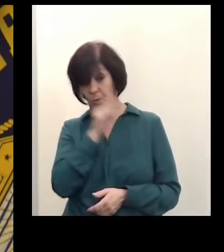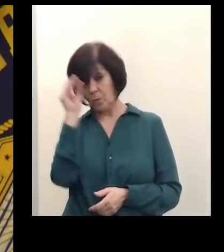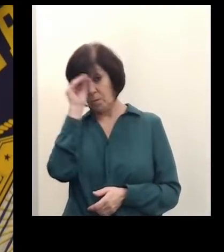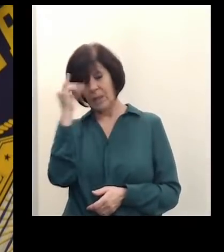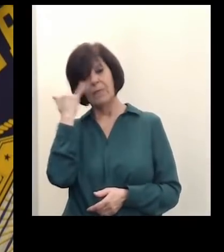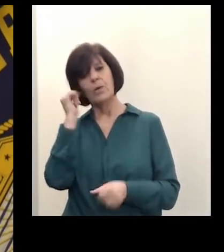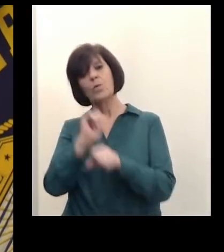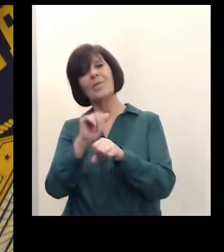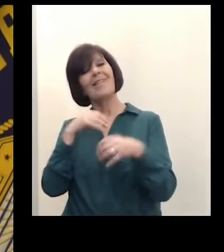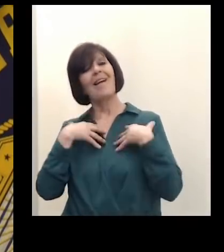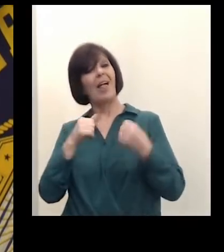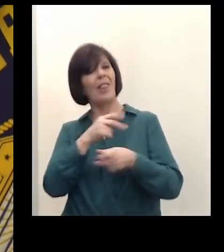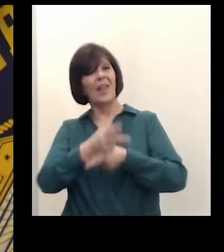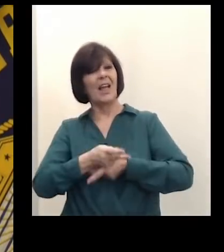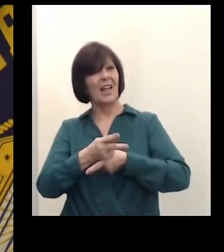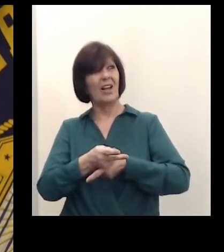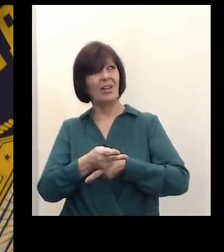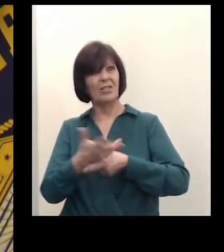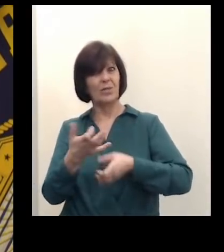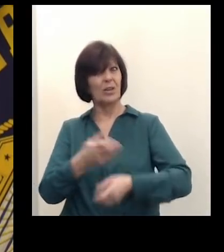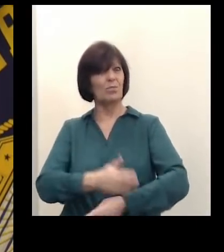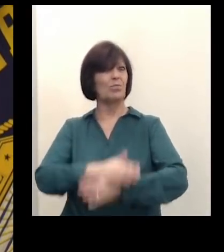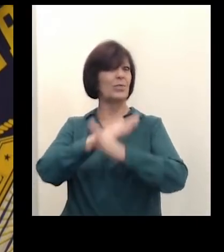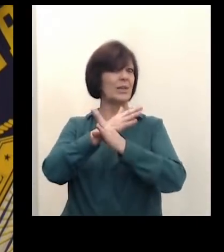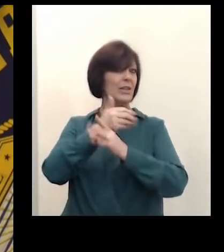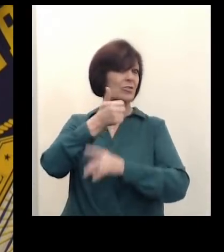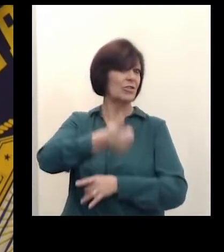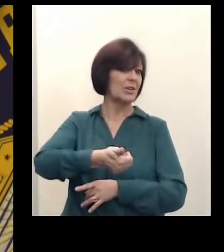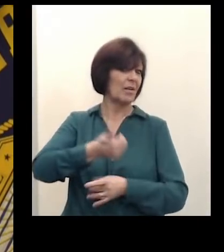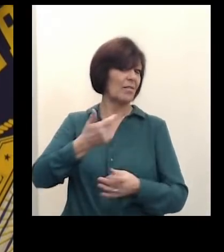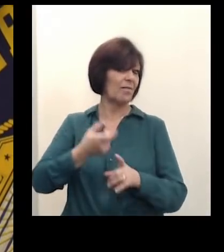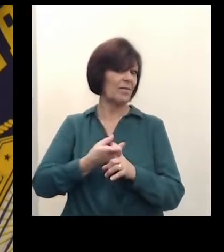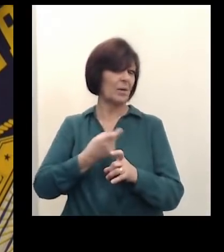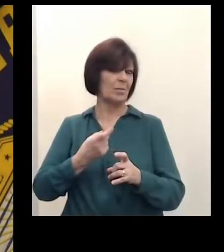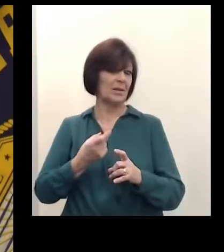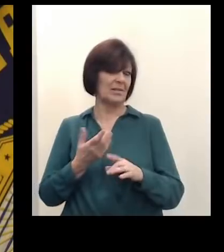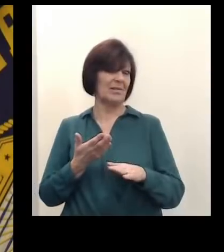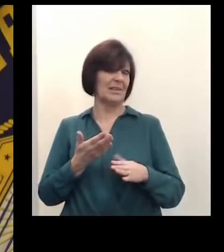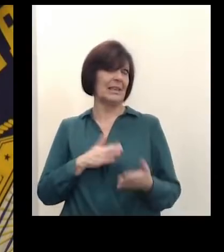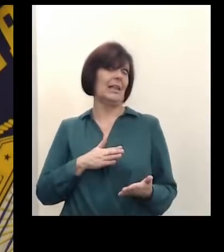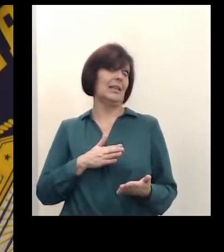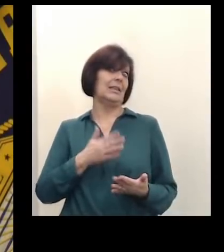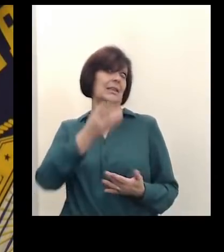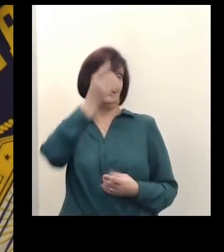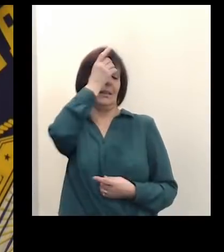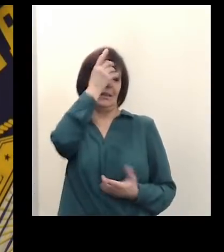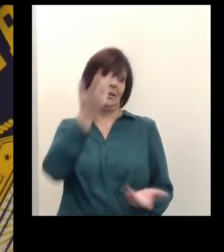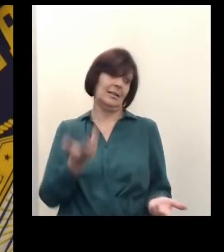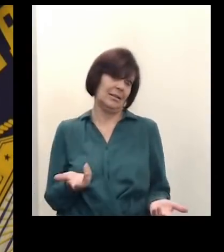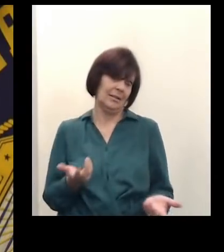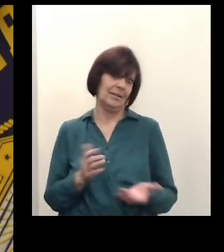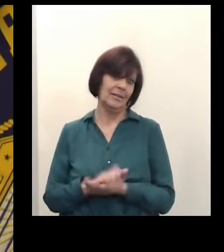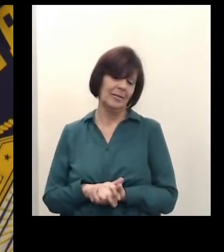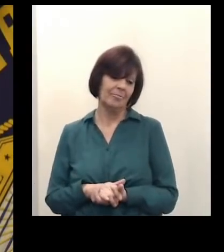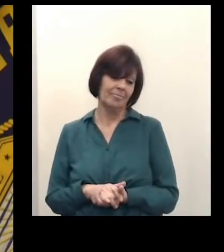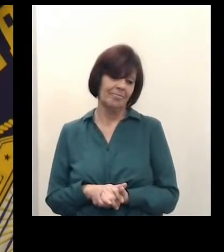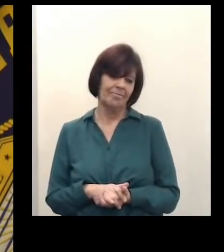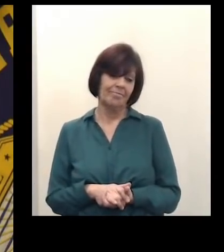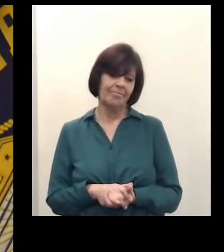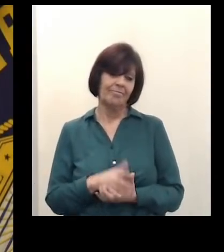field, you'd want to protect yourself from a deadly disease that has taken more than 2,000 lives in our county alone and